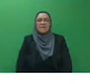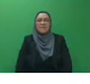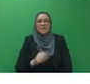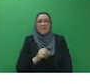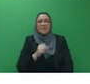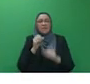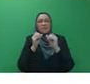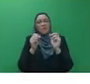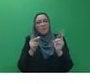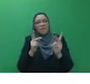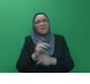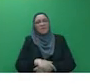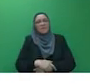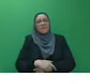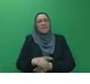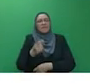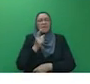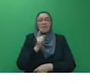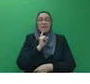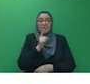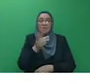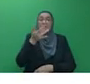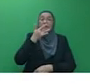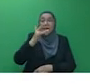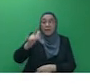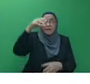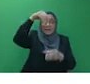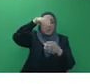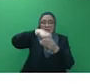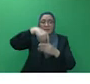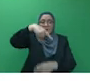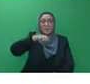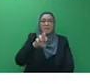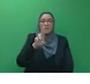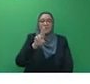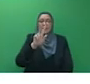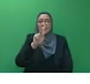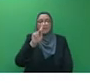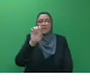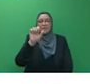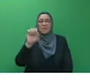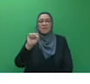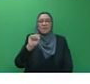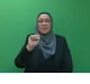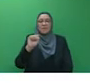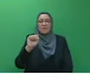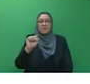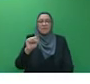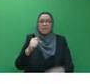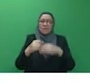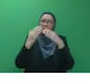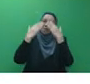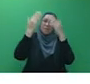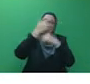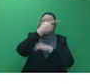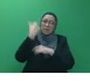okay okay you know just uh what what luckily in percaso we we i'm very